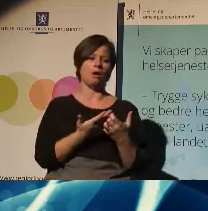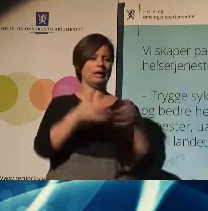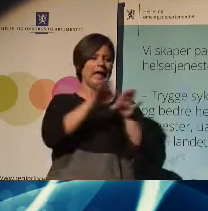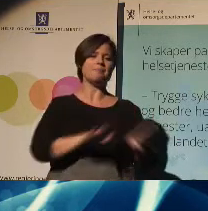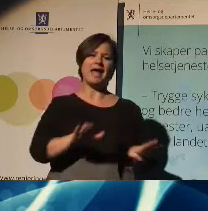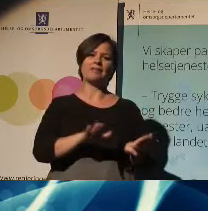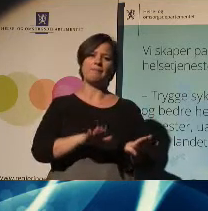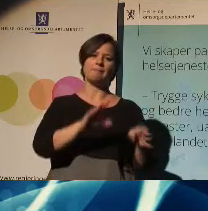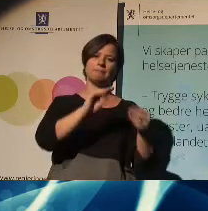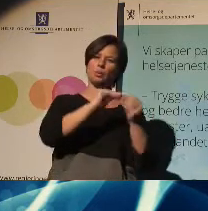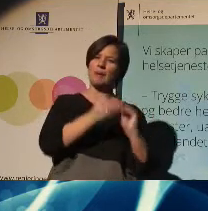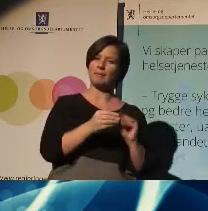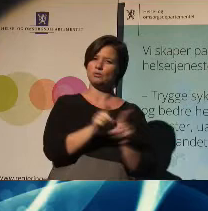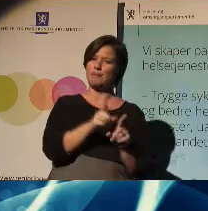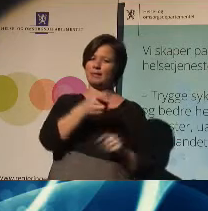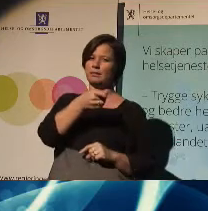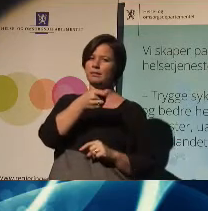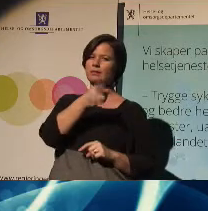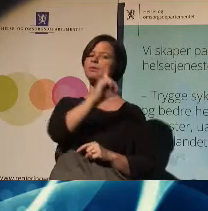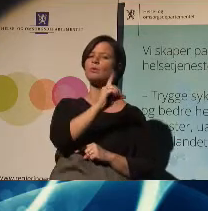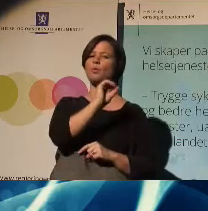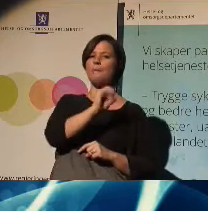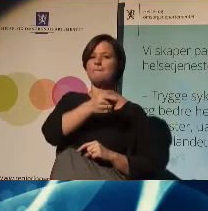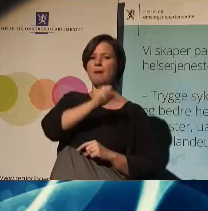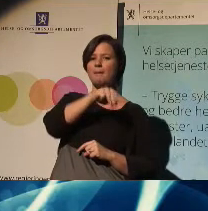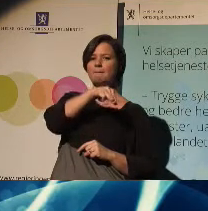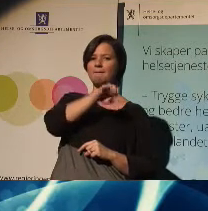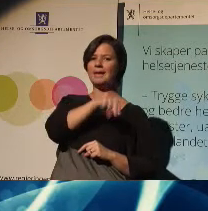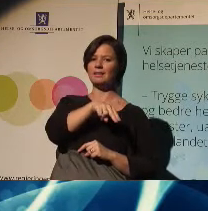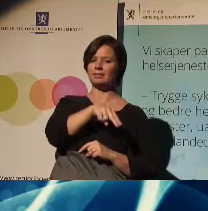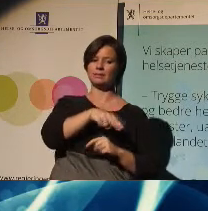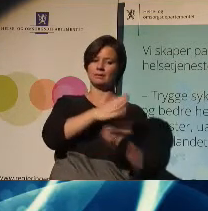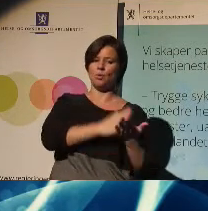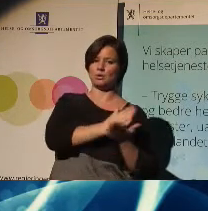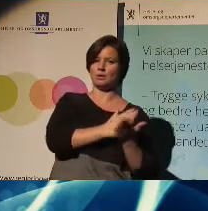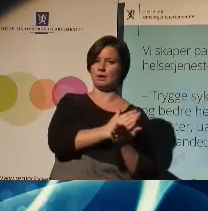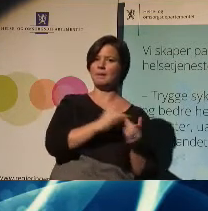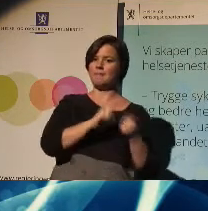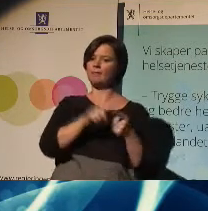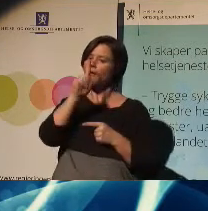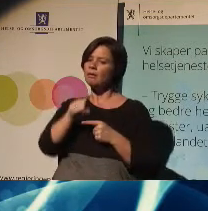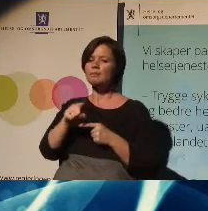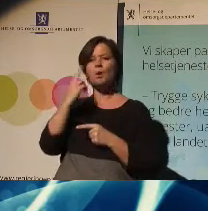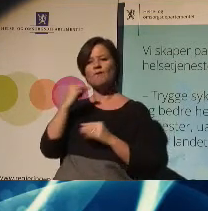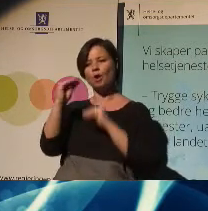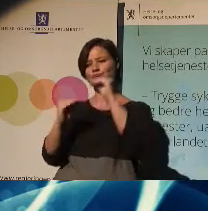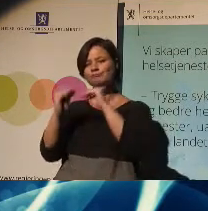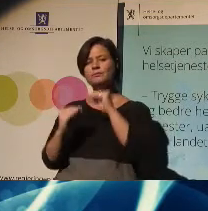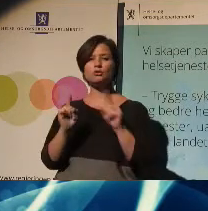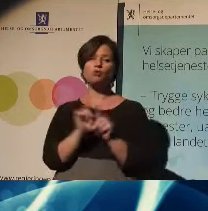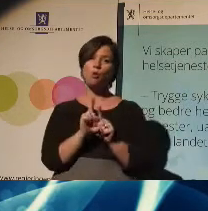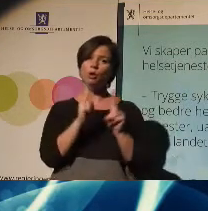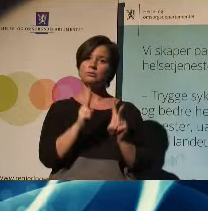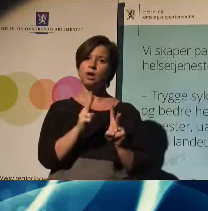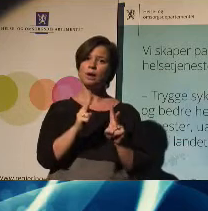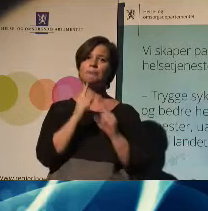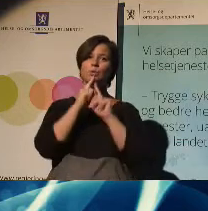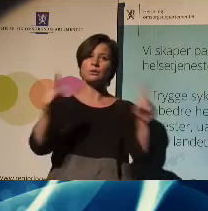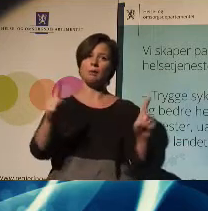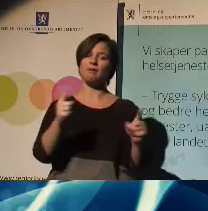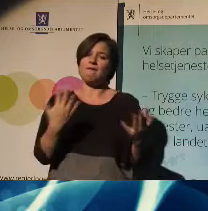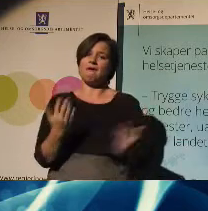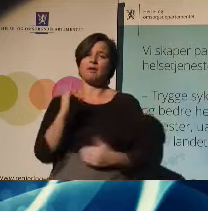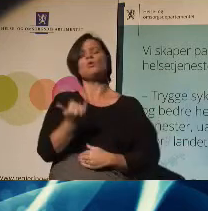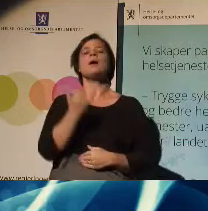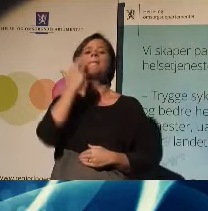by compensation, people can still move reasonably well. So the serious take-home message here is, one, in order to optimally